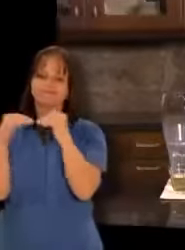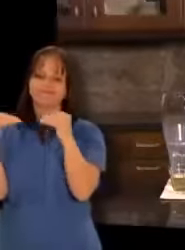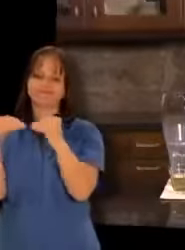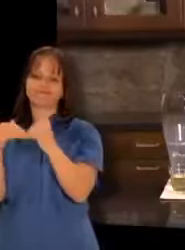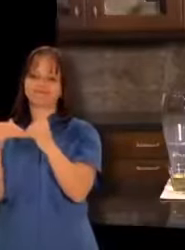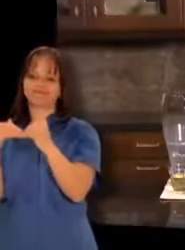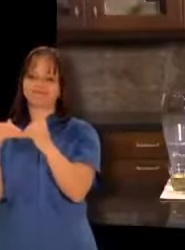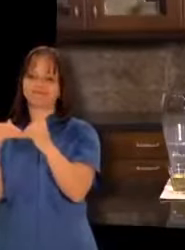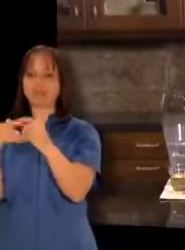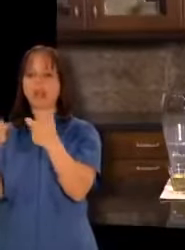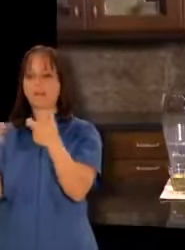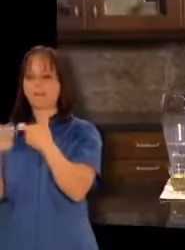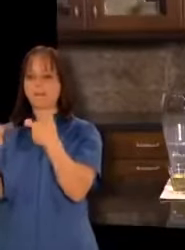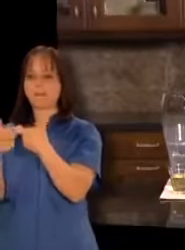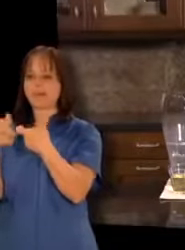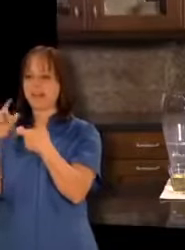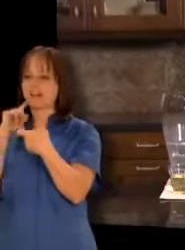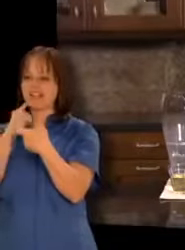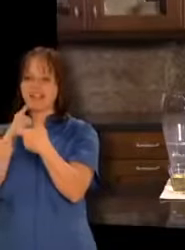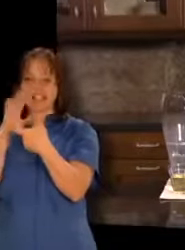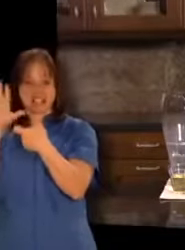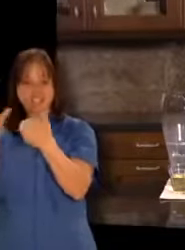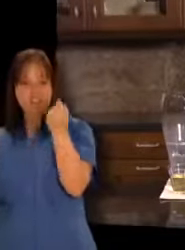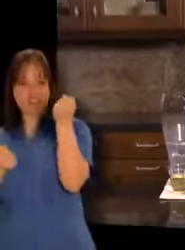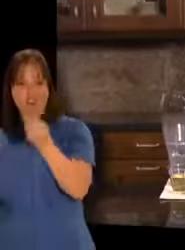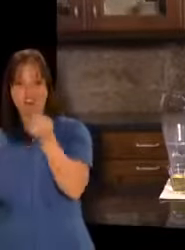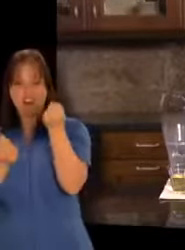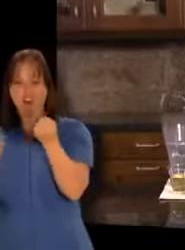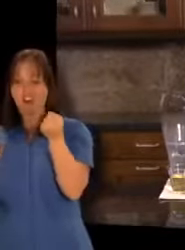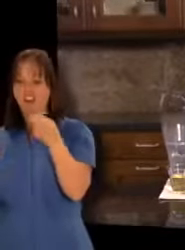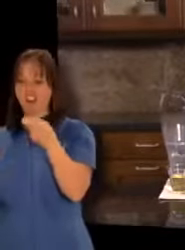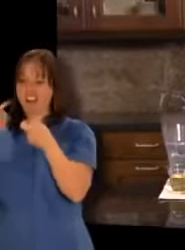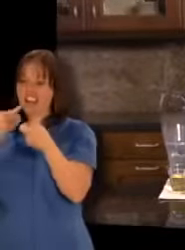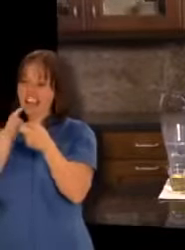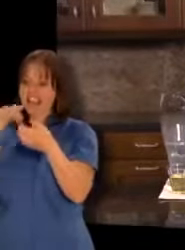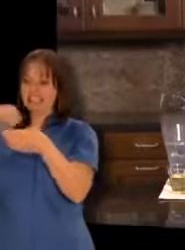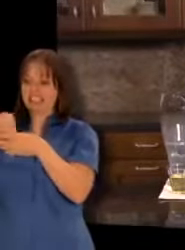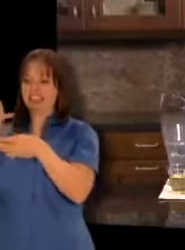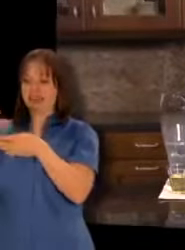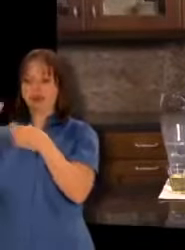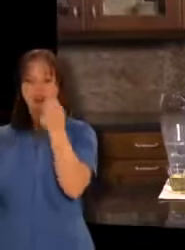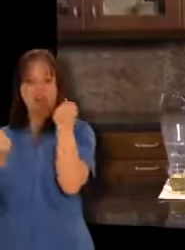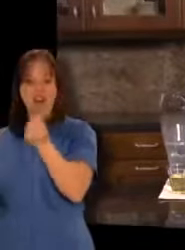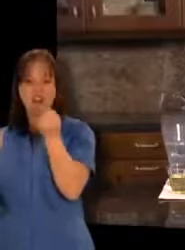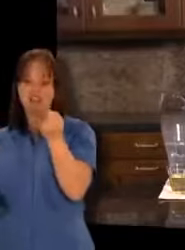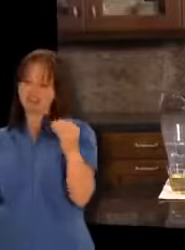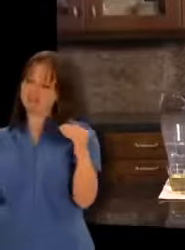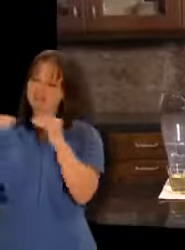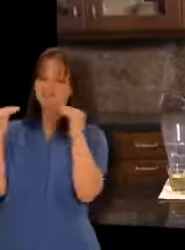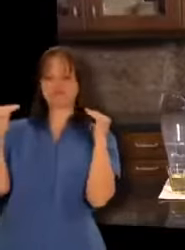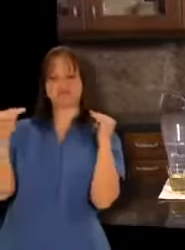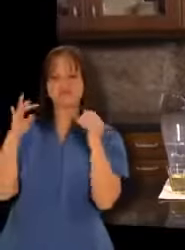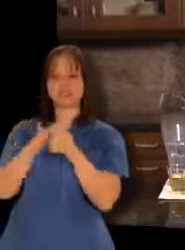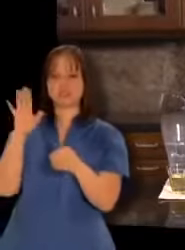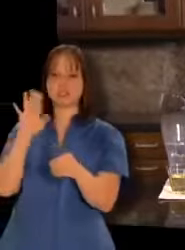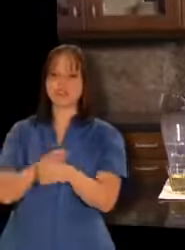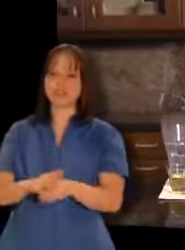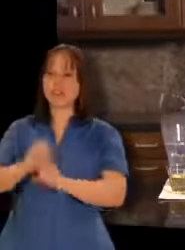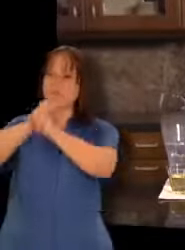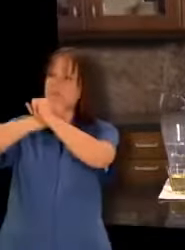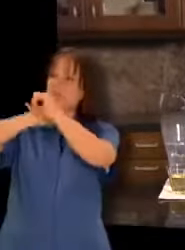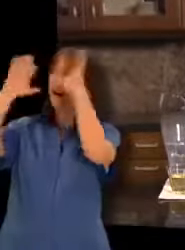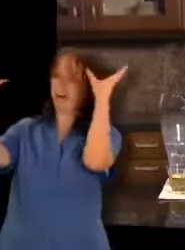soda equals battery. Your battery in your car, the acid level of the battery in your car equivalent to soda. So